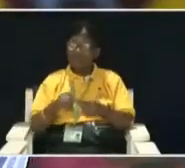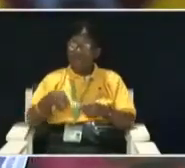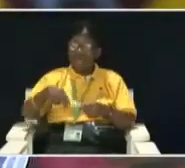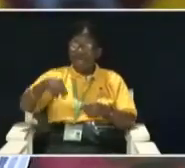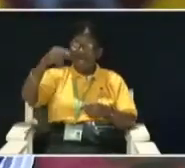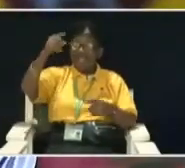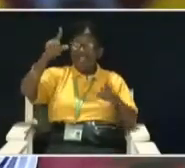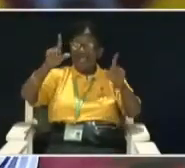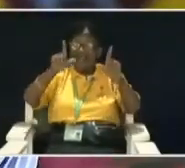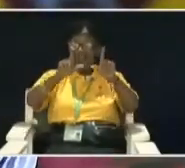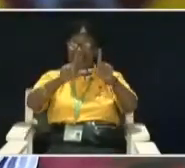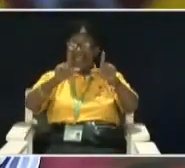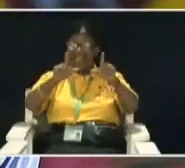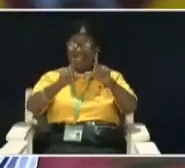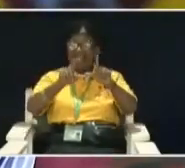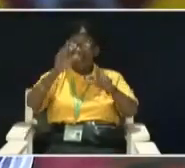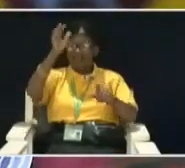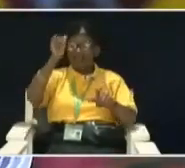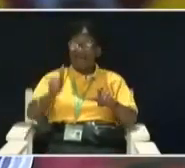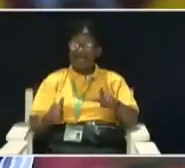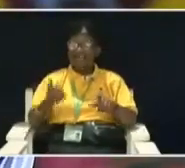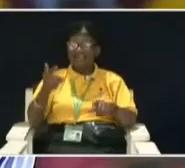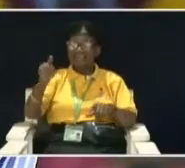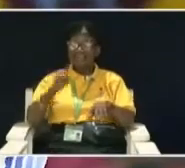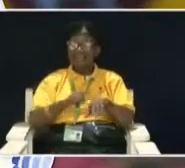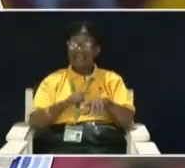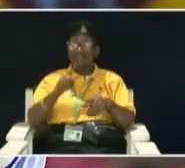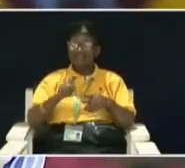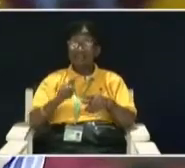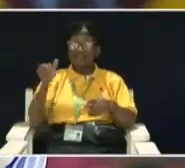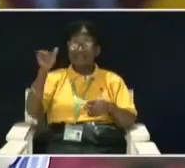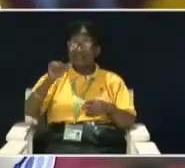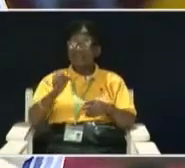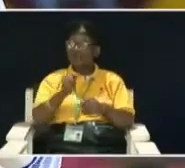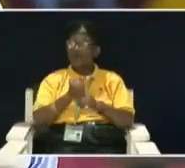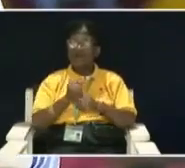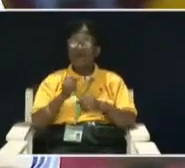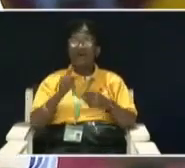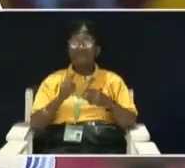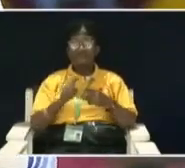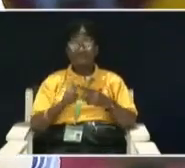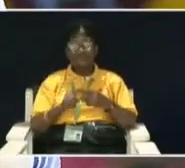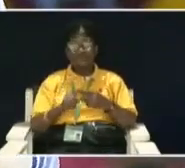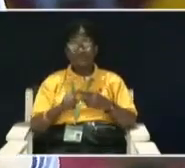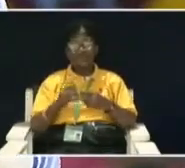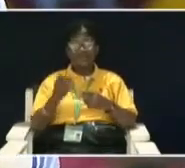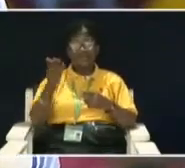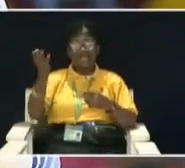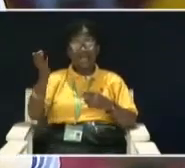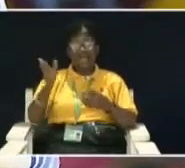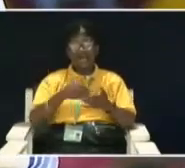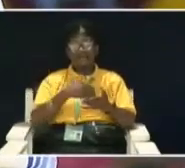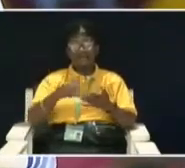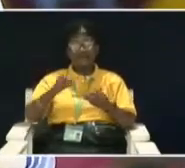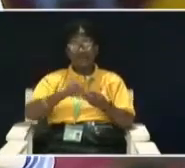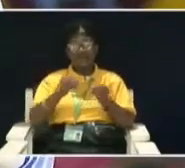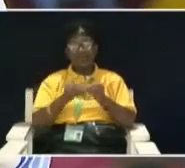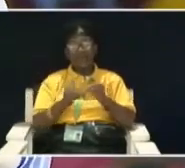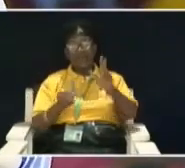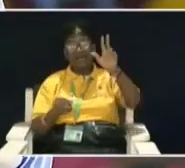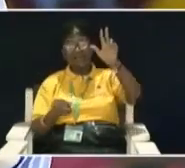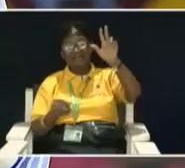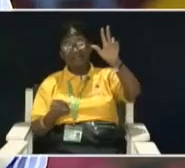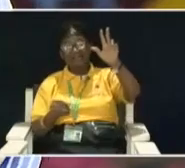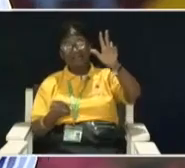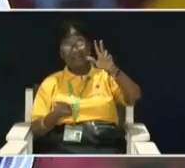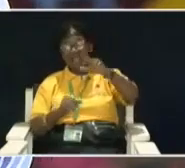to their song number 3, I would have jumped up to dance with them. But wisdom said